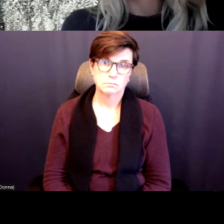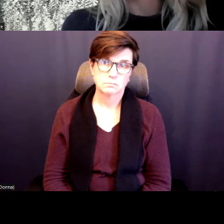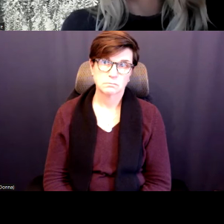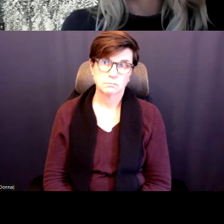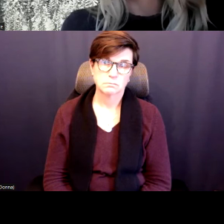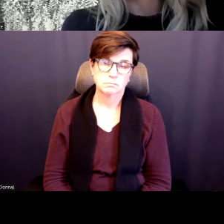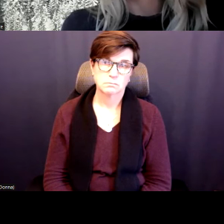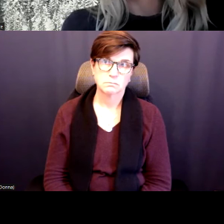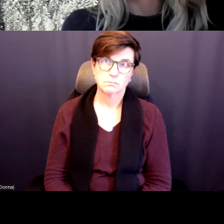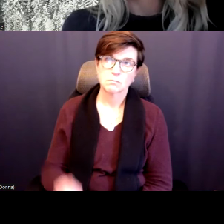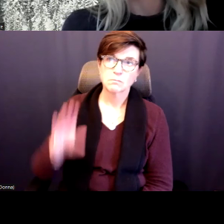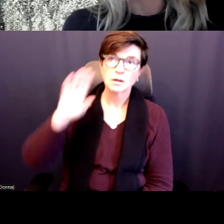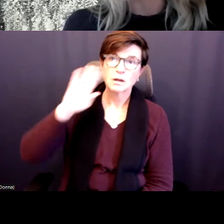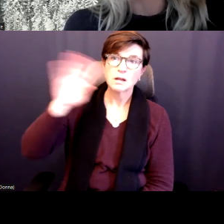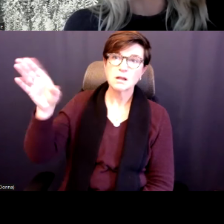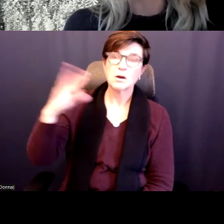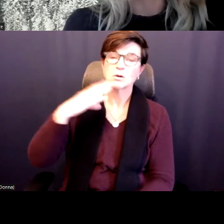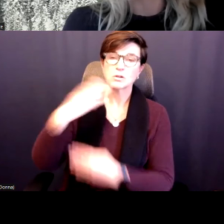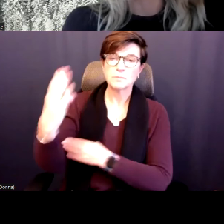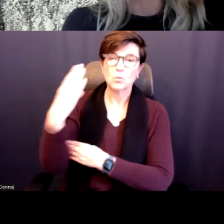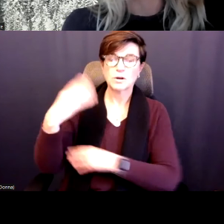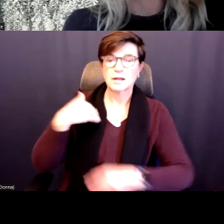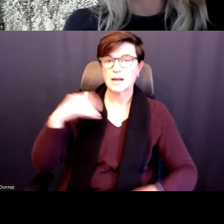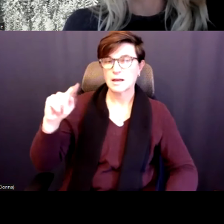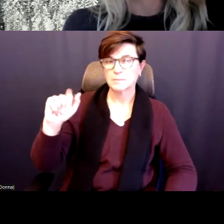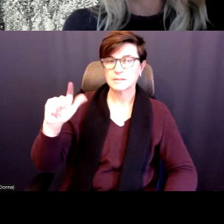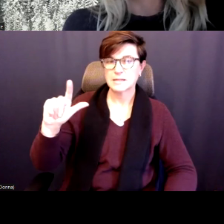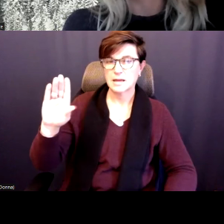Good morning. This is Talmadge House from the